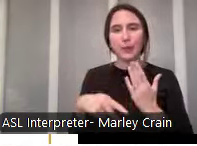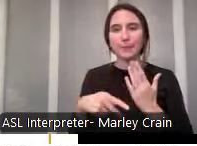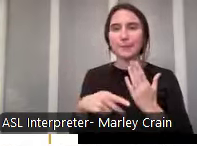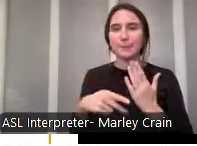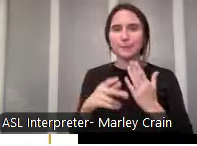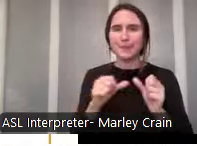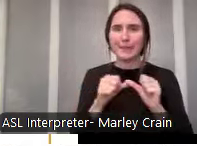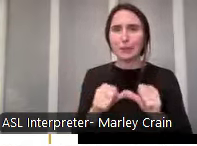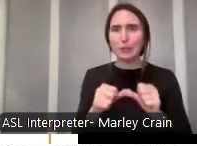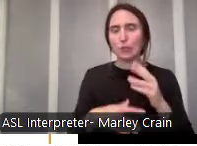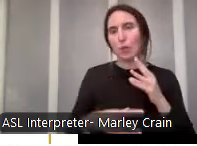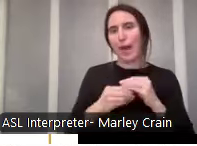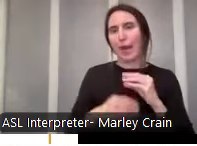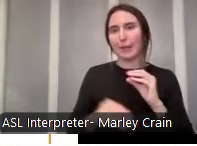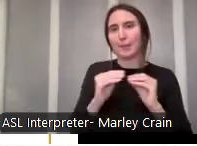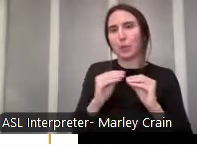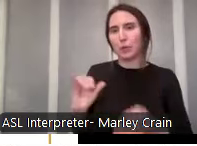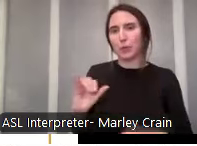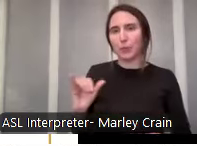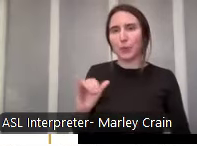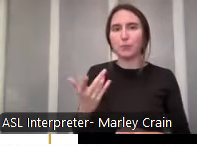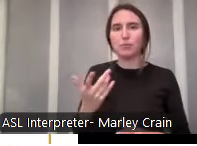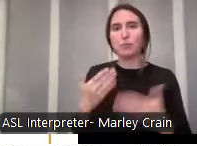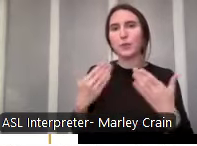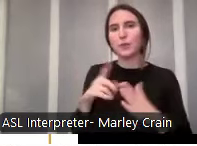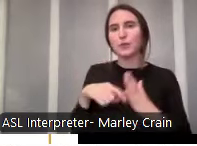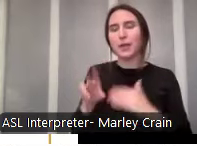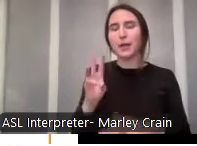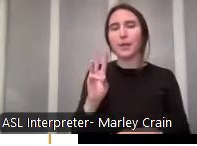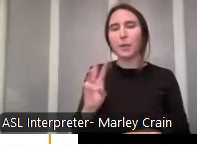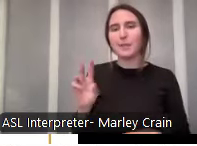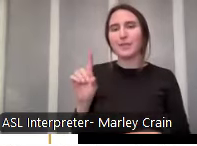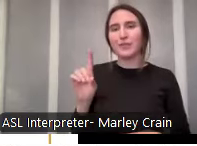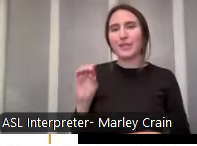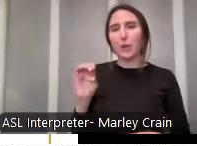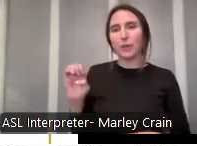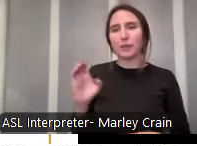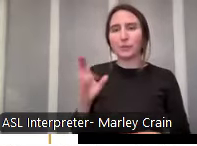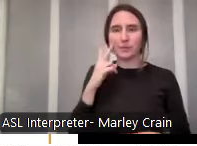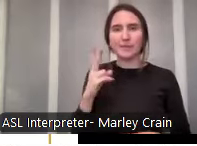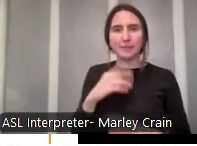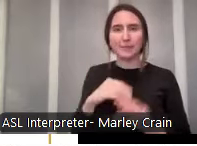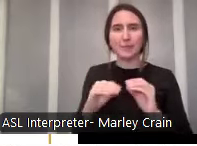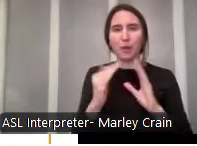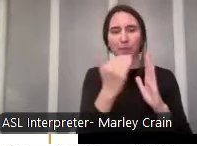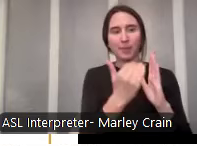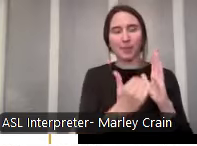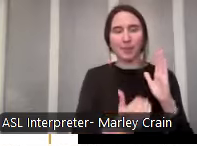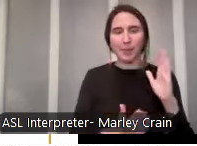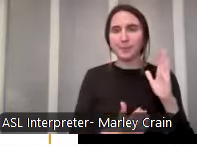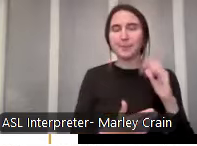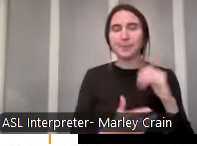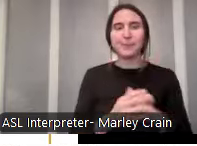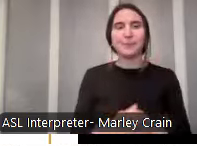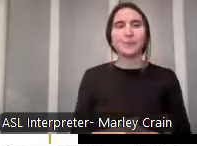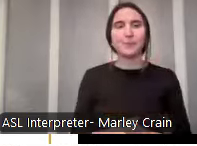look under the specialized programs. There's a link there. So what happens if, you get the right program,